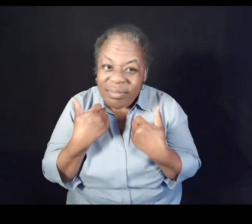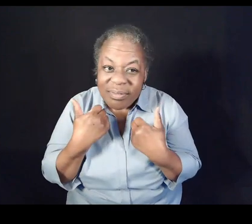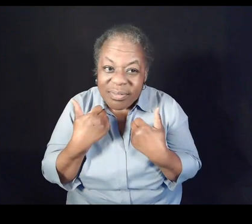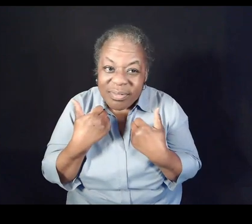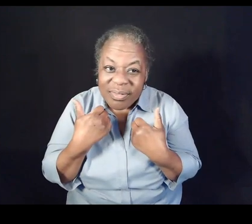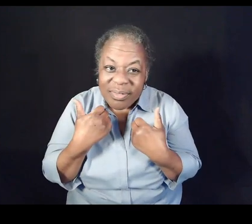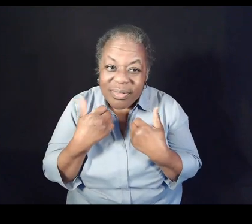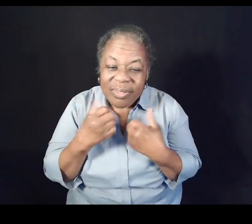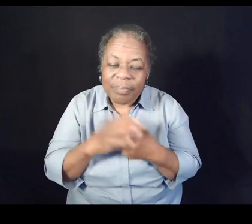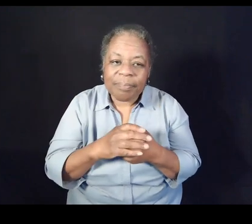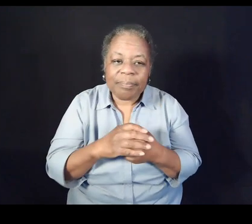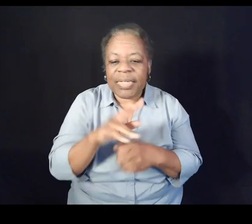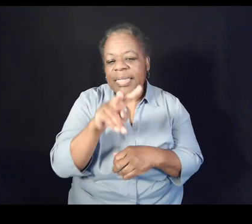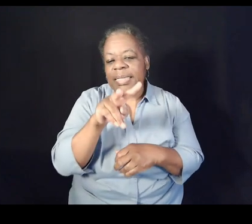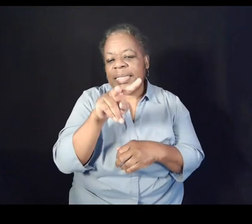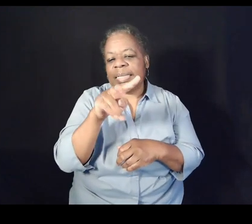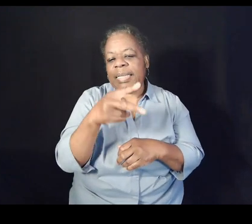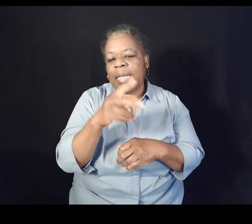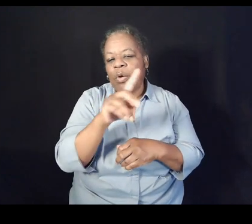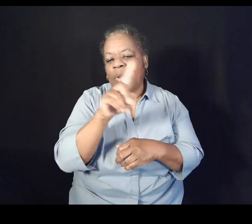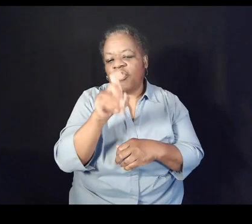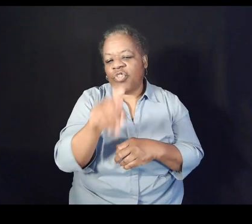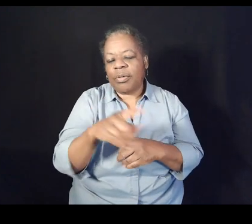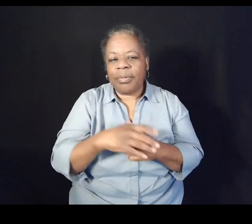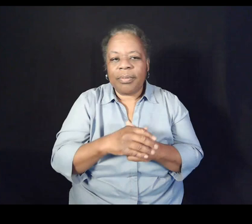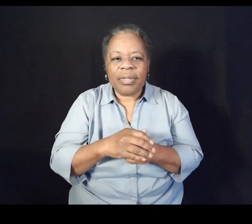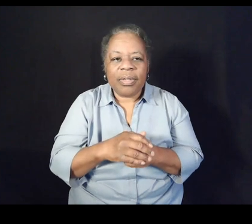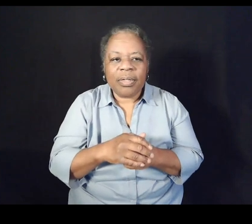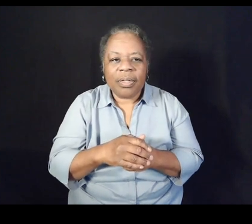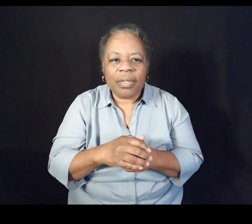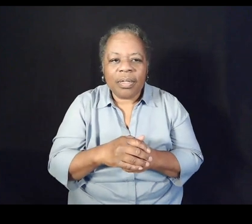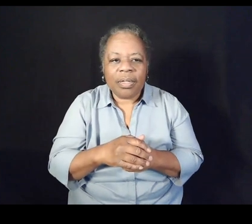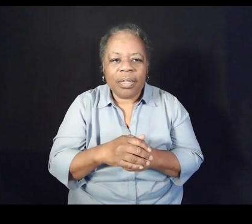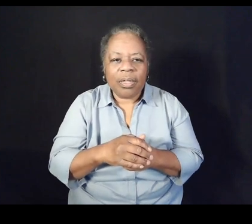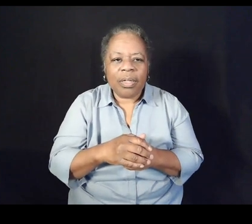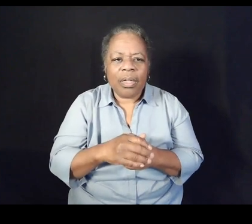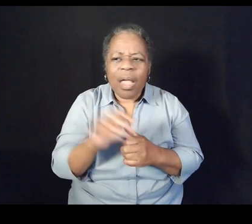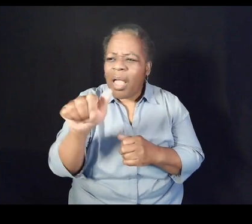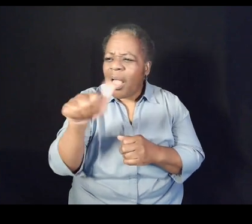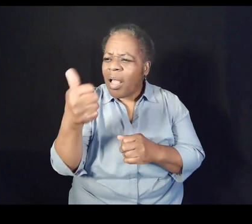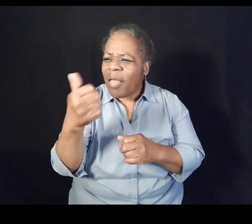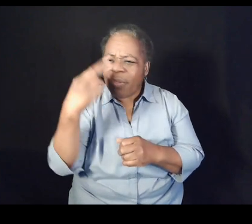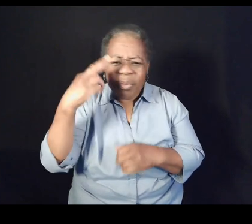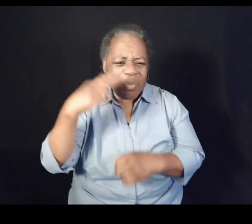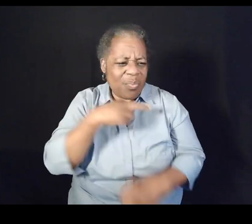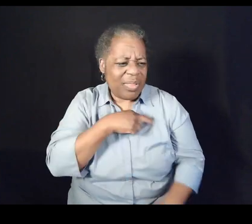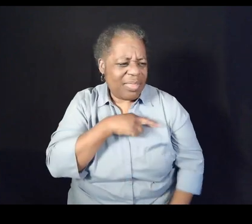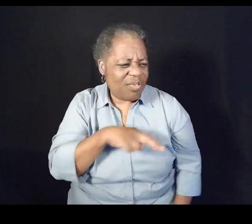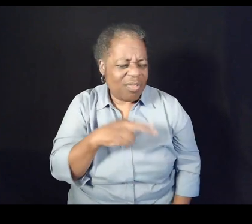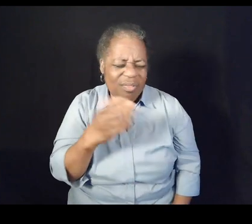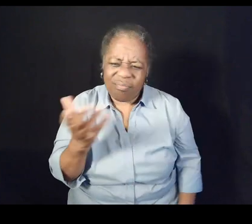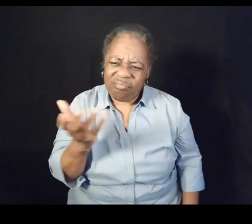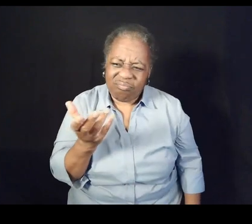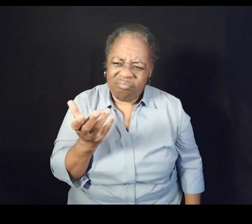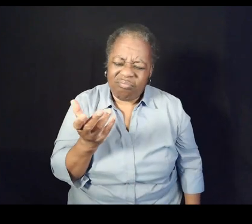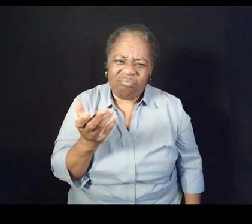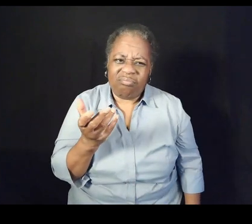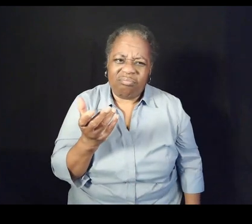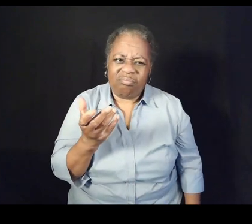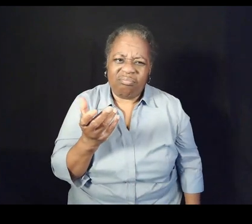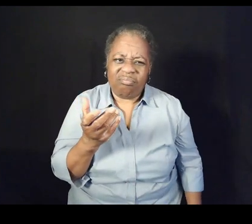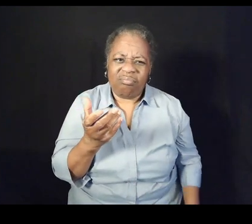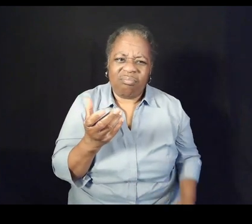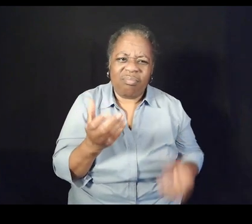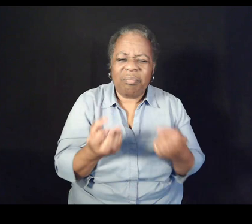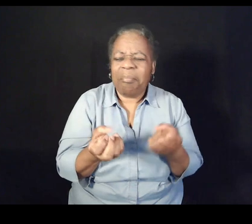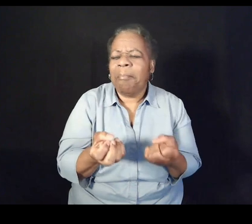A second troublesome question is, what about other religions? There are a